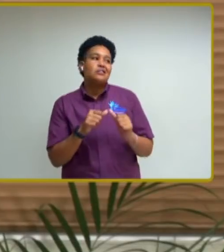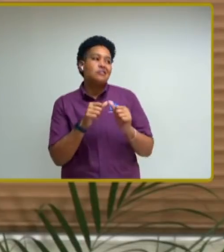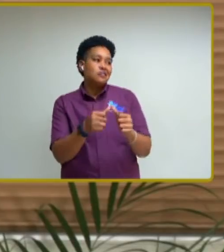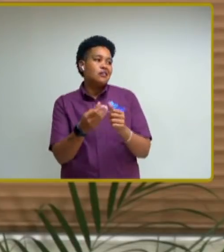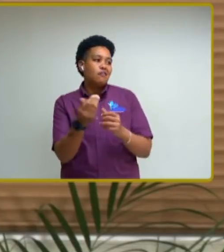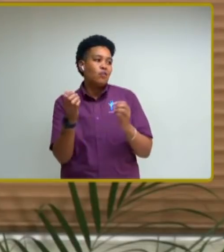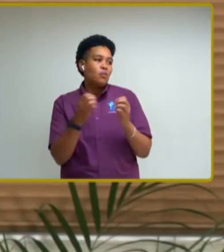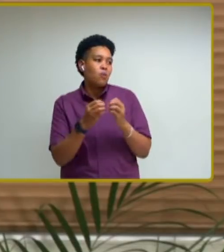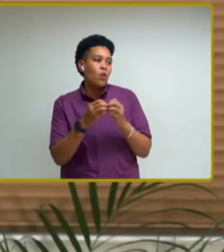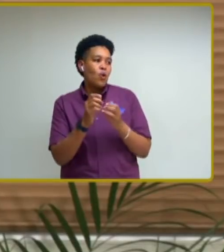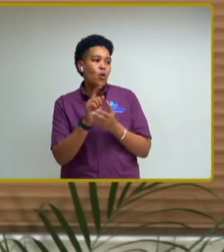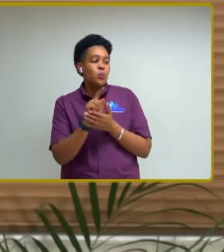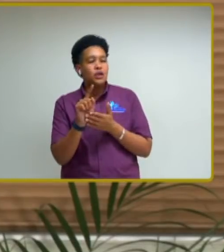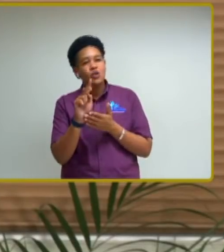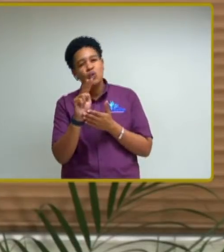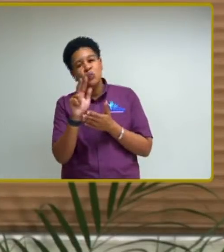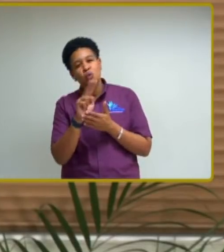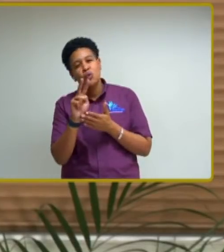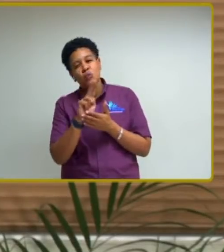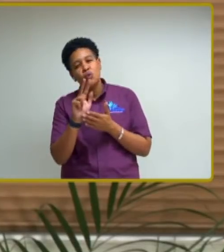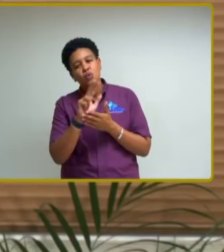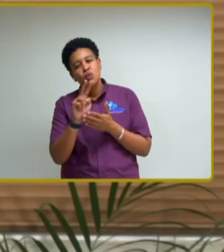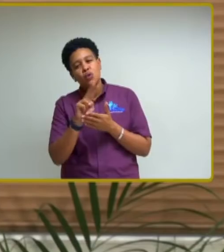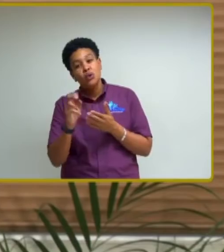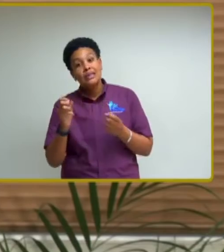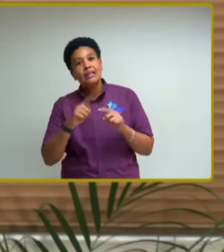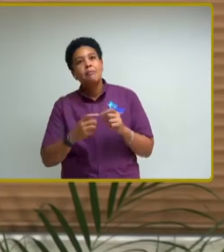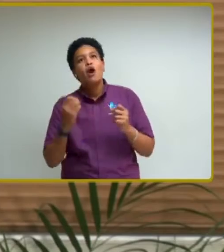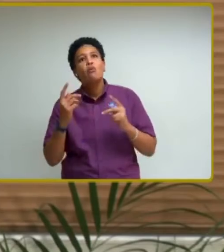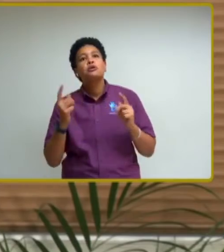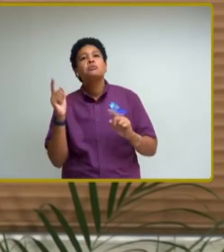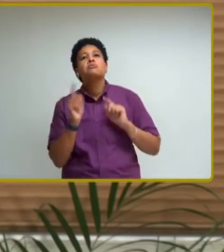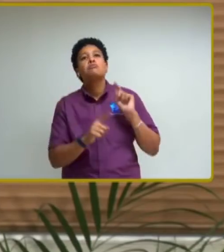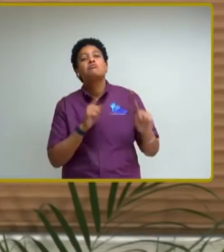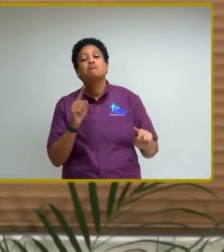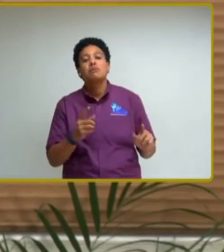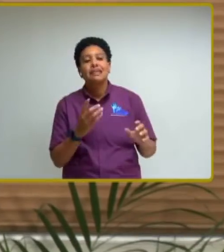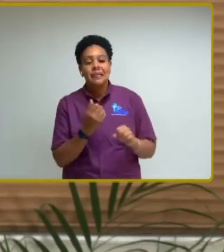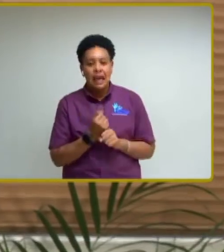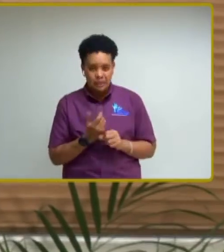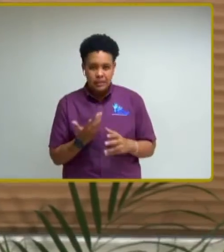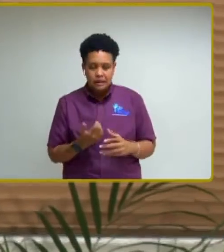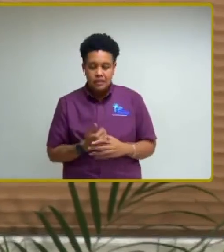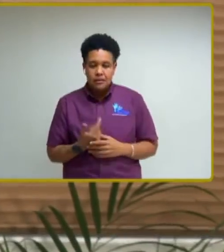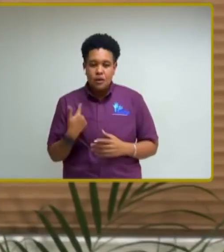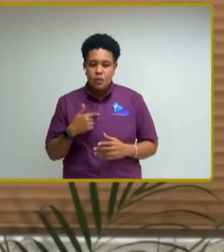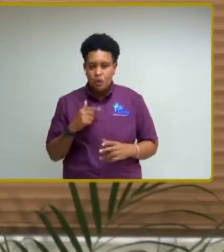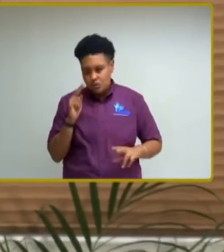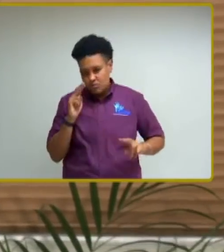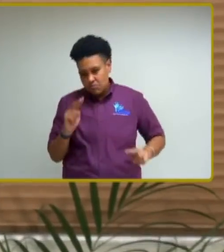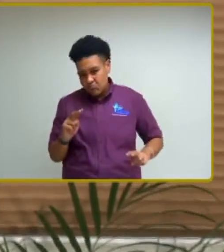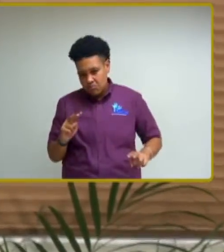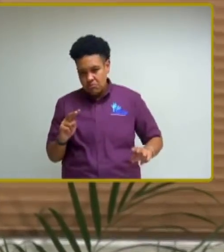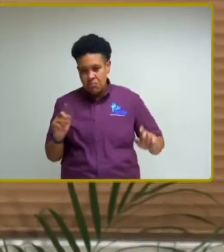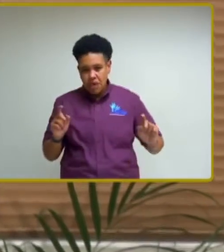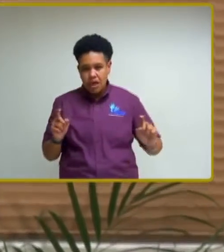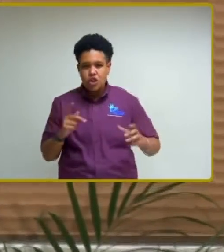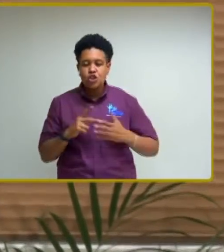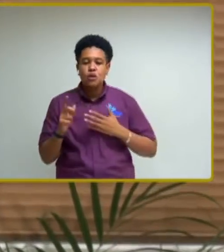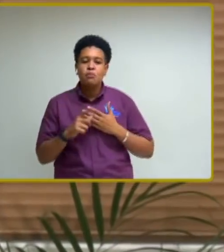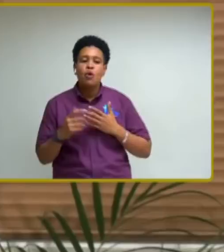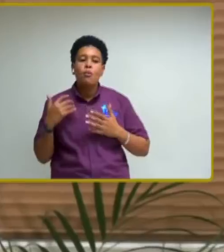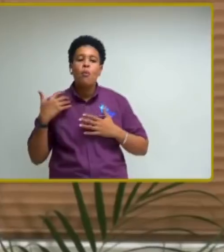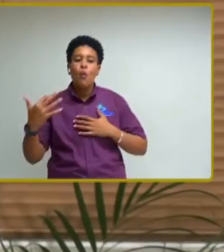weeks, maybe 2 or 3, depending on the take-up. And we will moderate the programs we have over